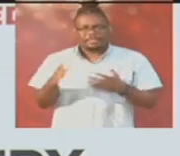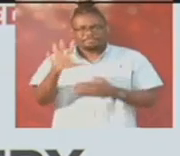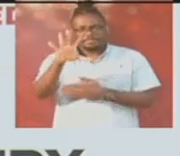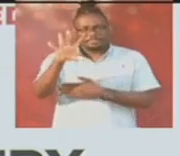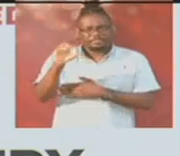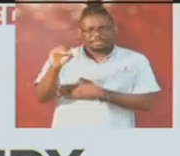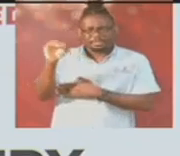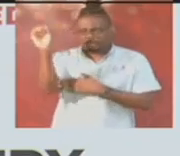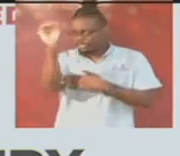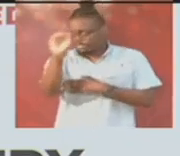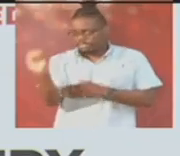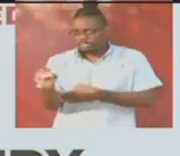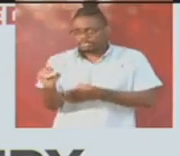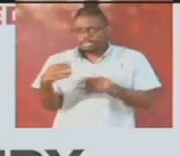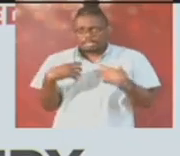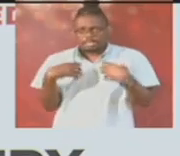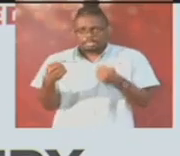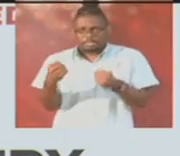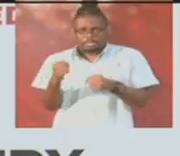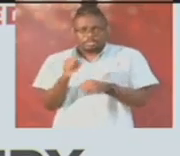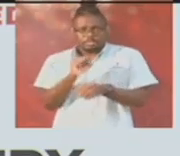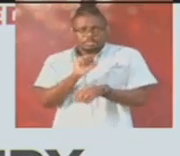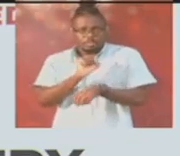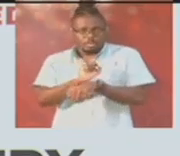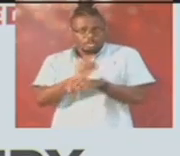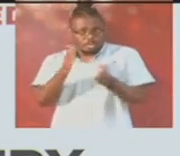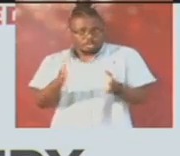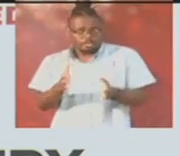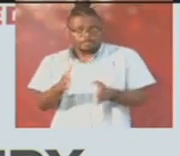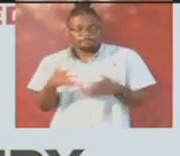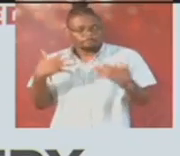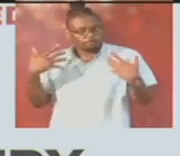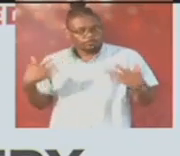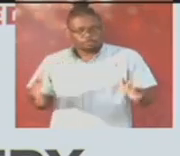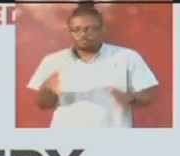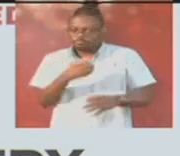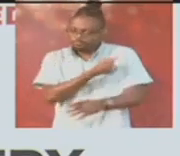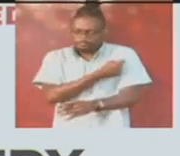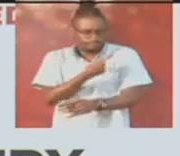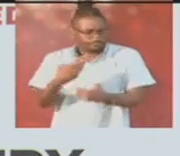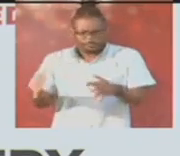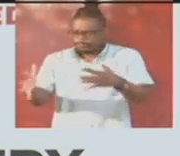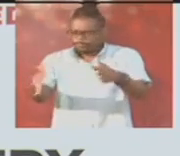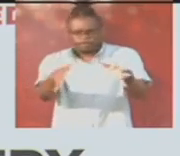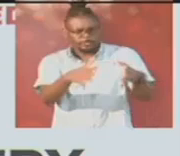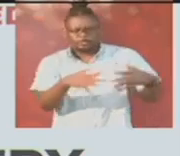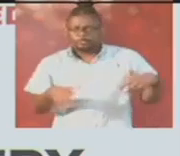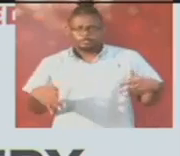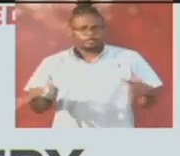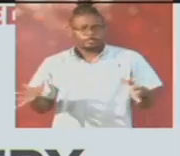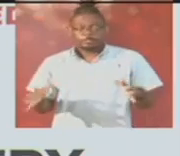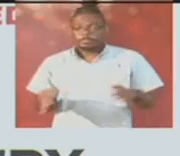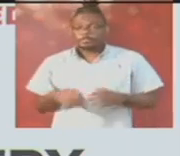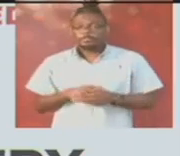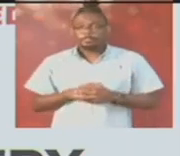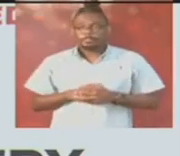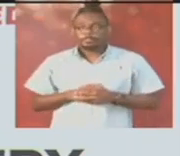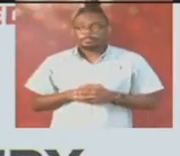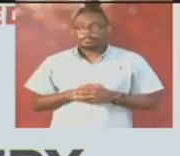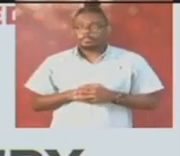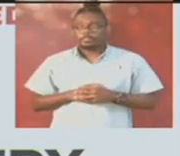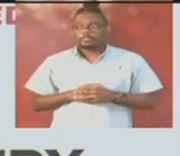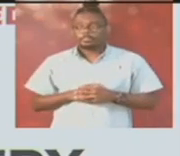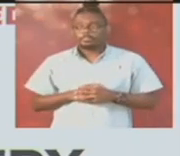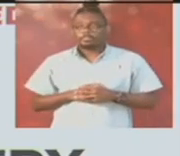of those frontline healthcare workers have been vaccinated. So that's 2,005. Outside of the